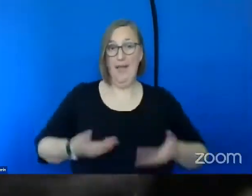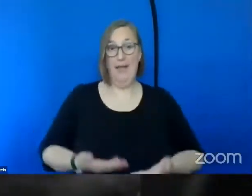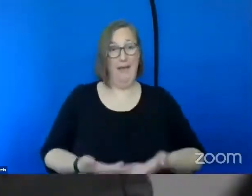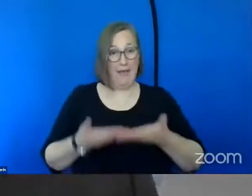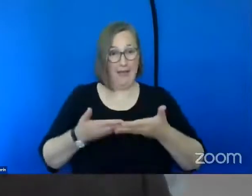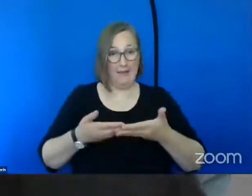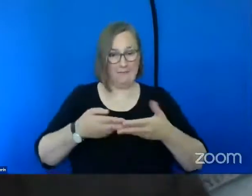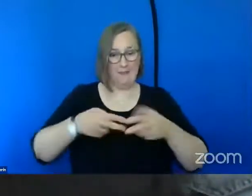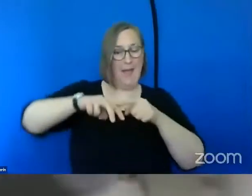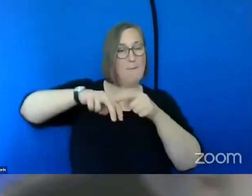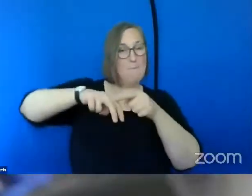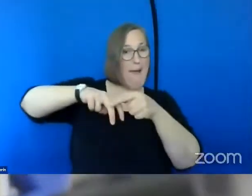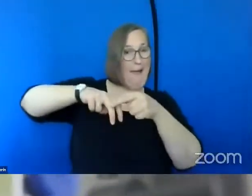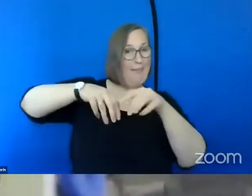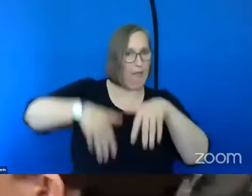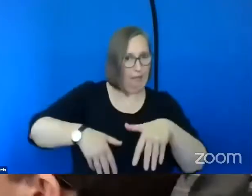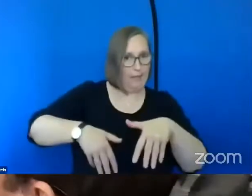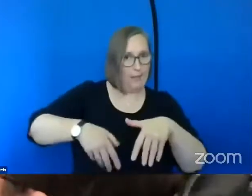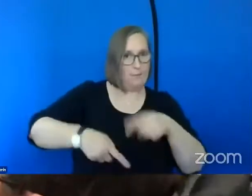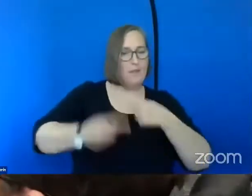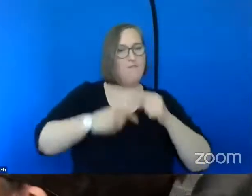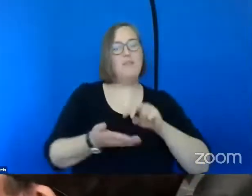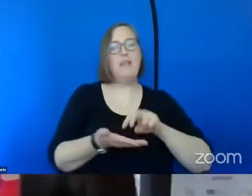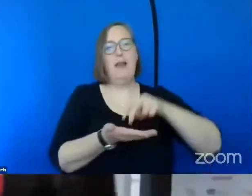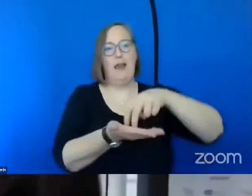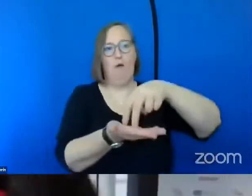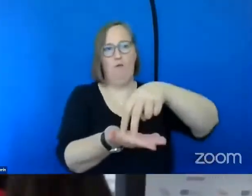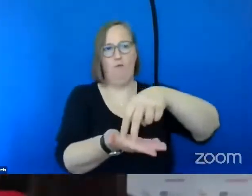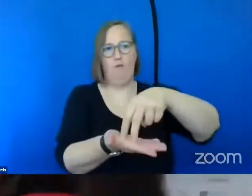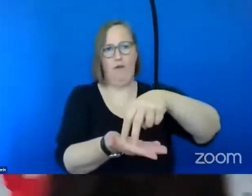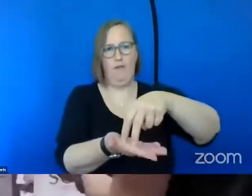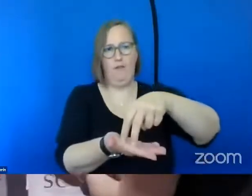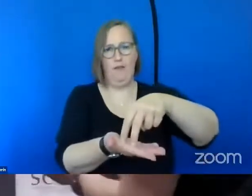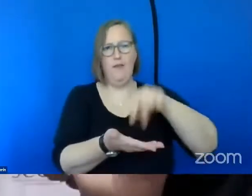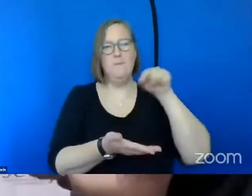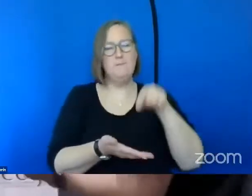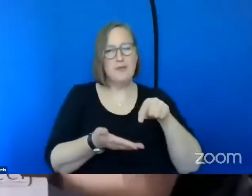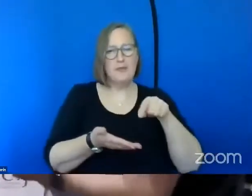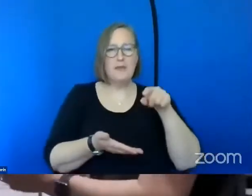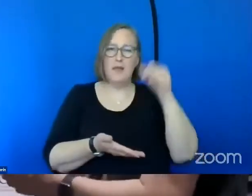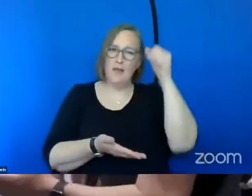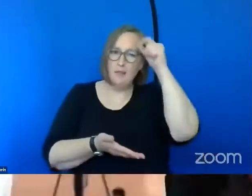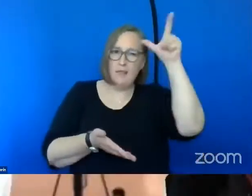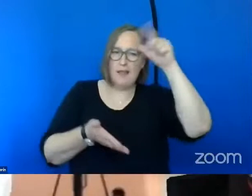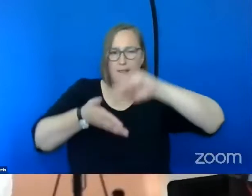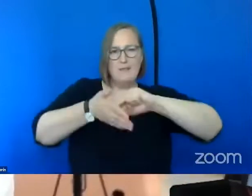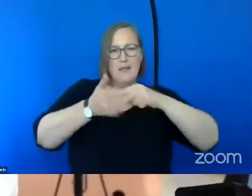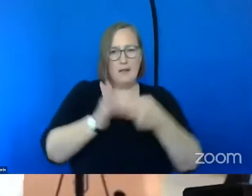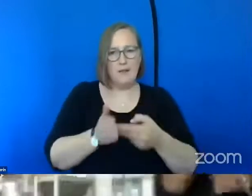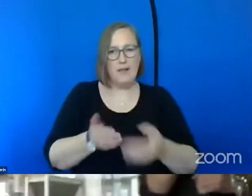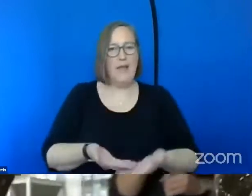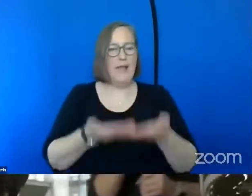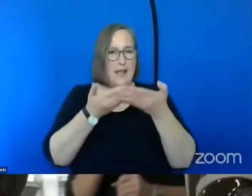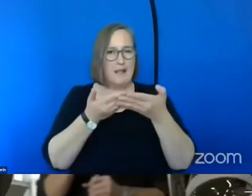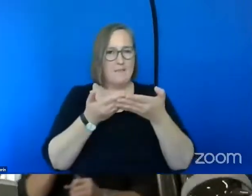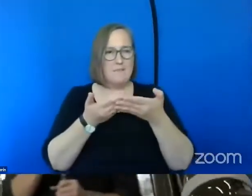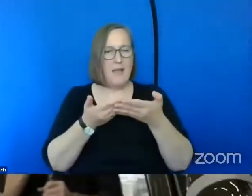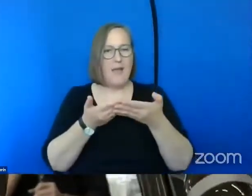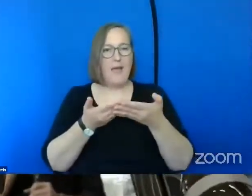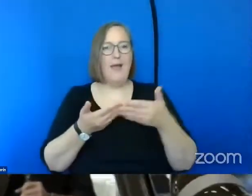disabilities. Technology, competitive spirit, emotions, CYBATHLON 2024 will be all of